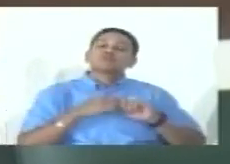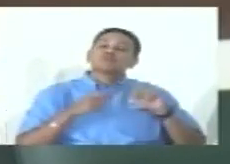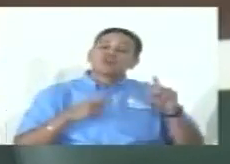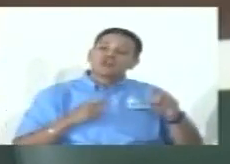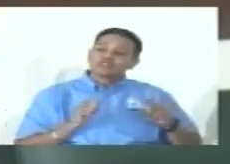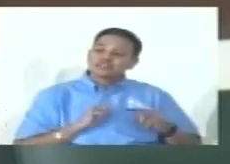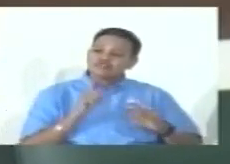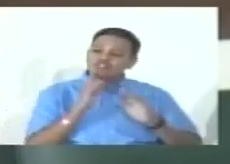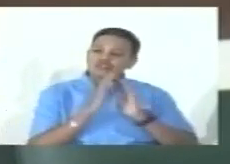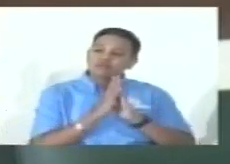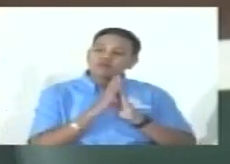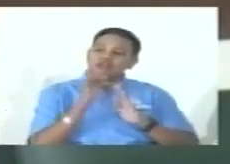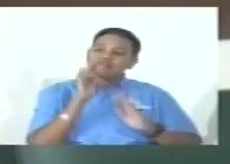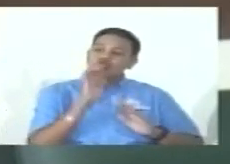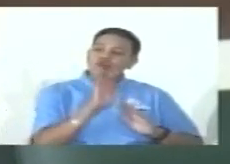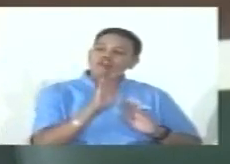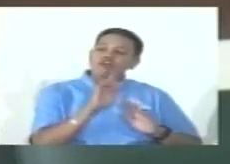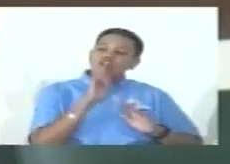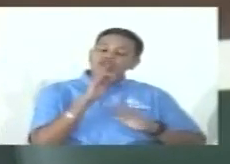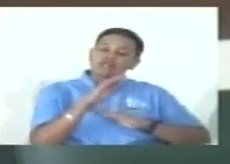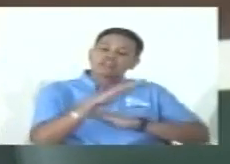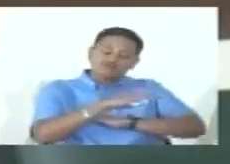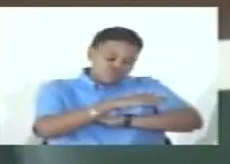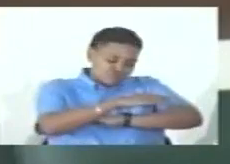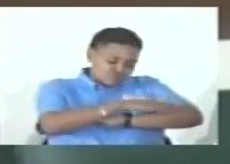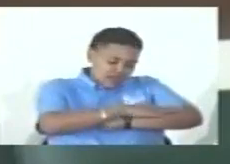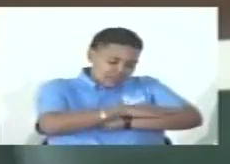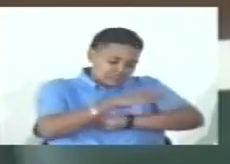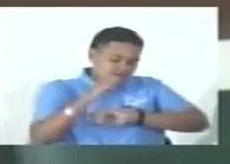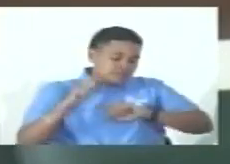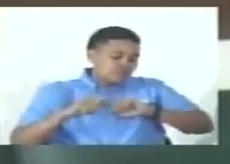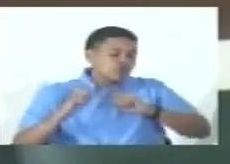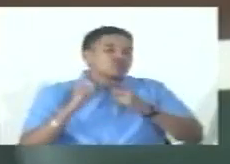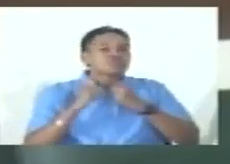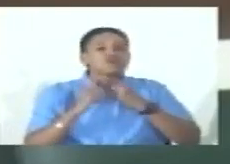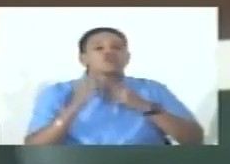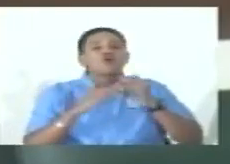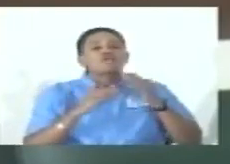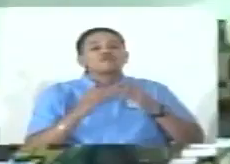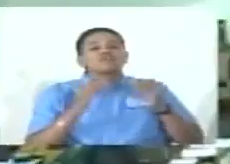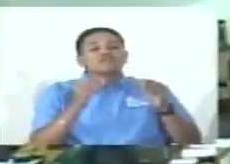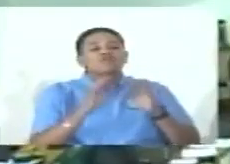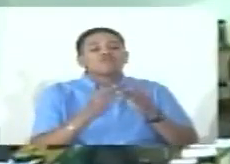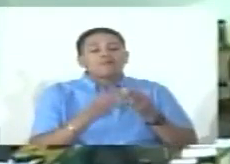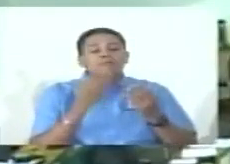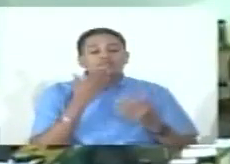pray for her rest and comfort to our family. Thank you.